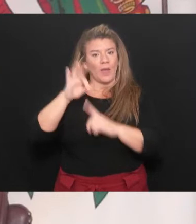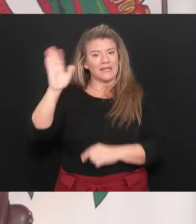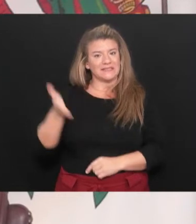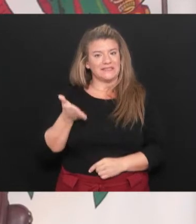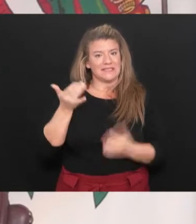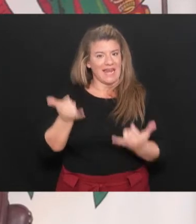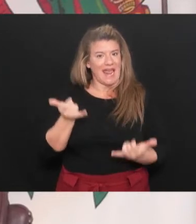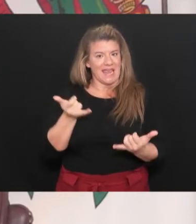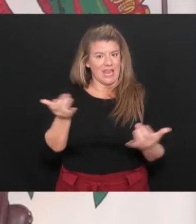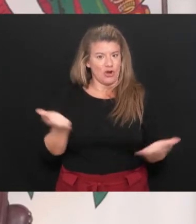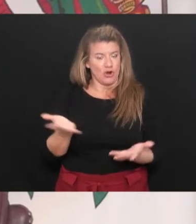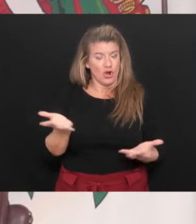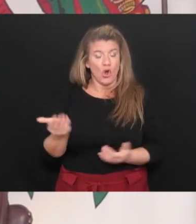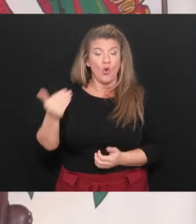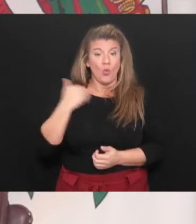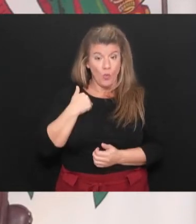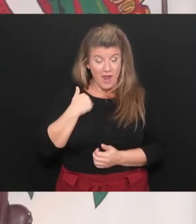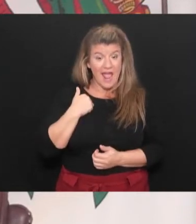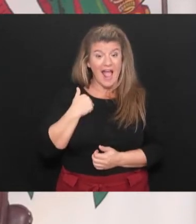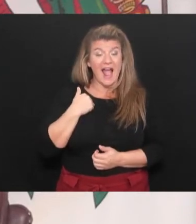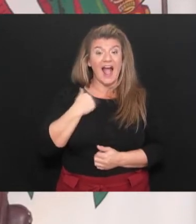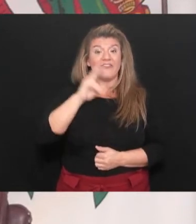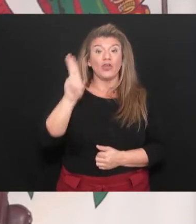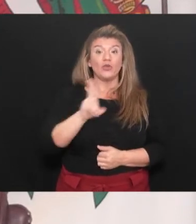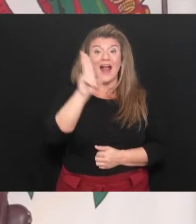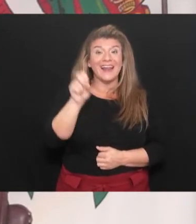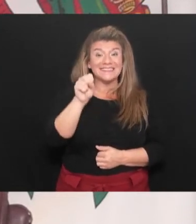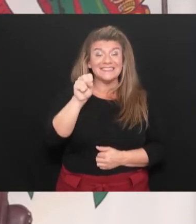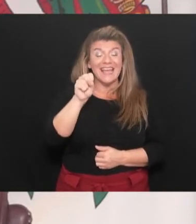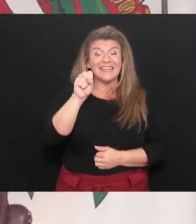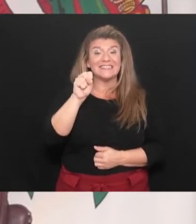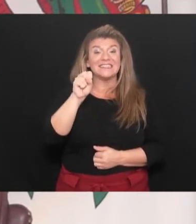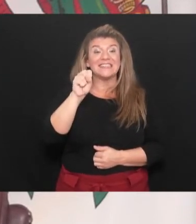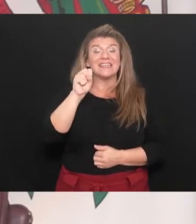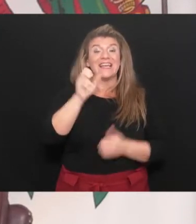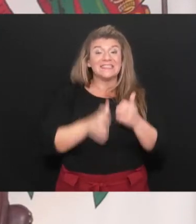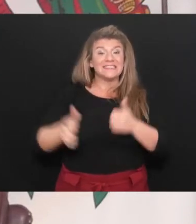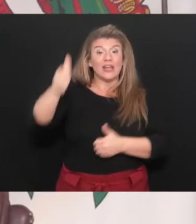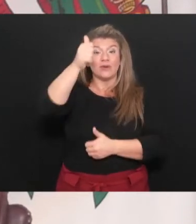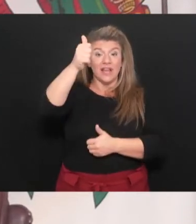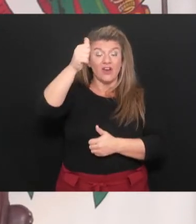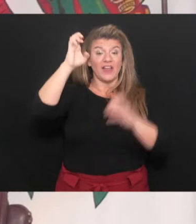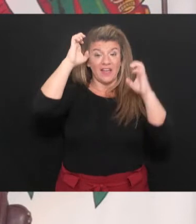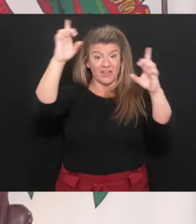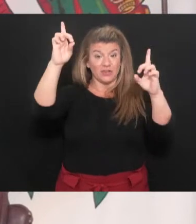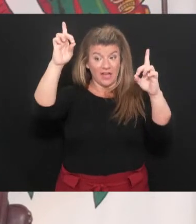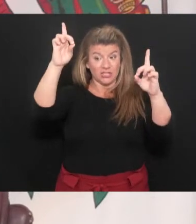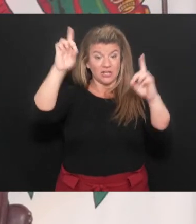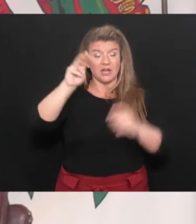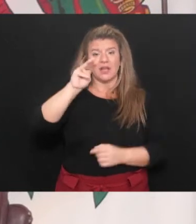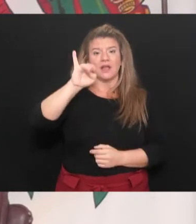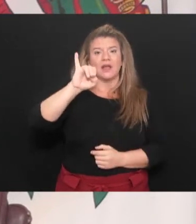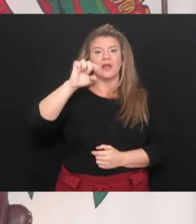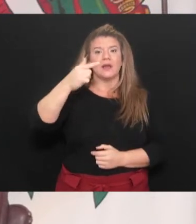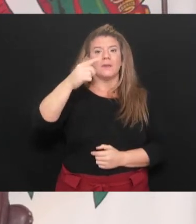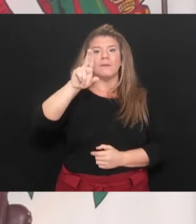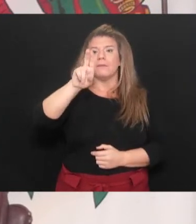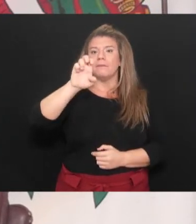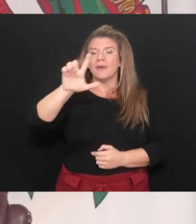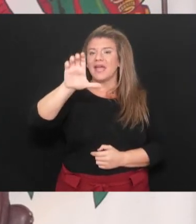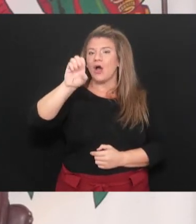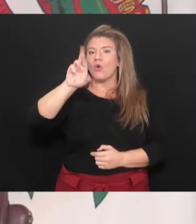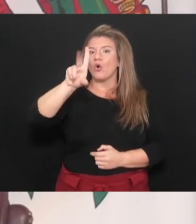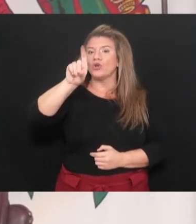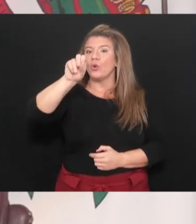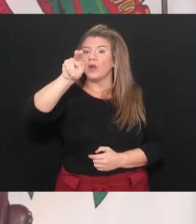us. We have the United States Secretary of Education, Miguel Cardona, is with